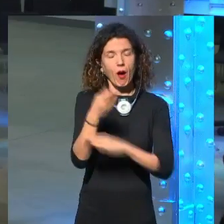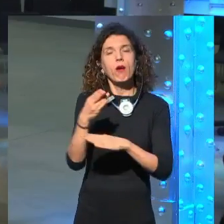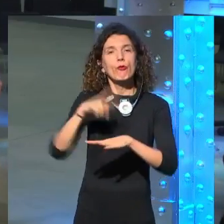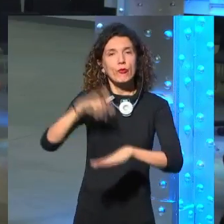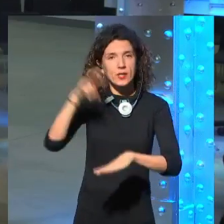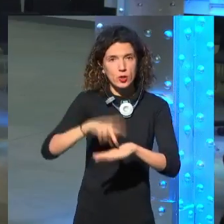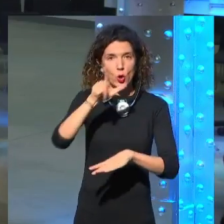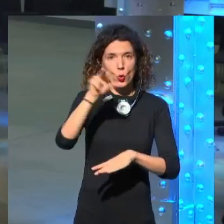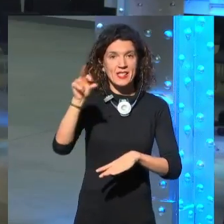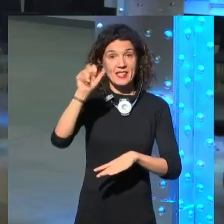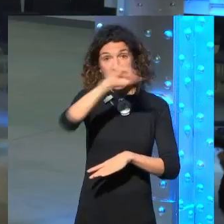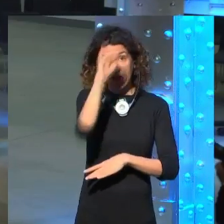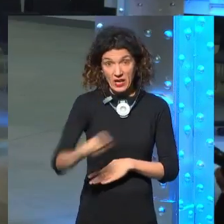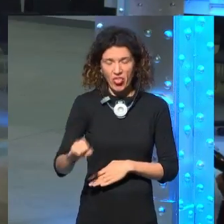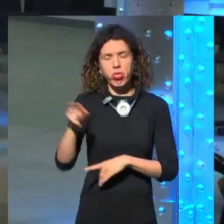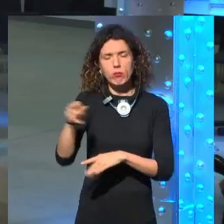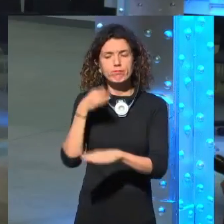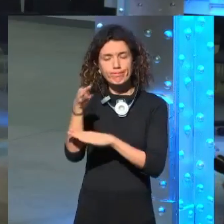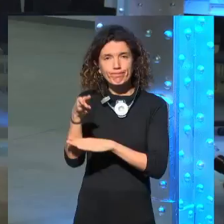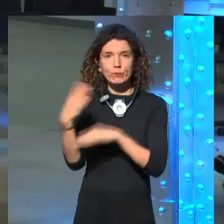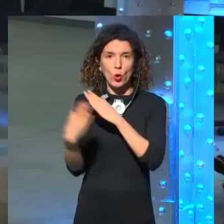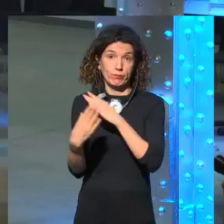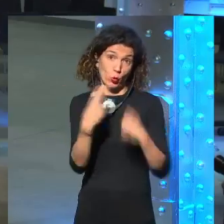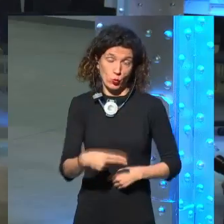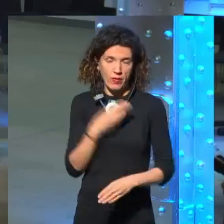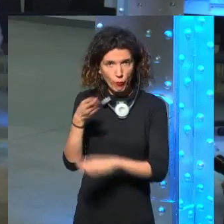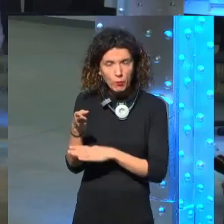CERN in Switzerland, and there was a physician in